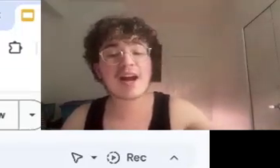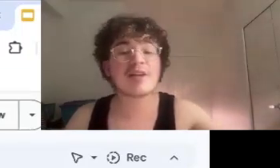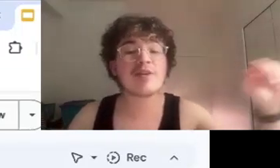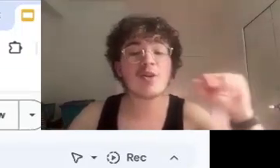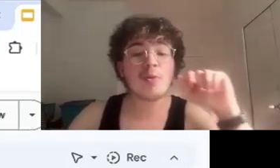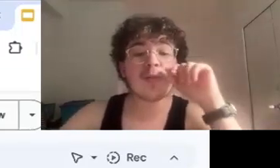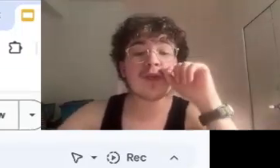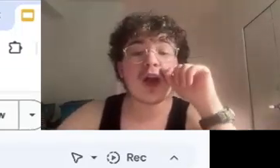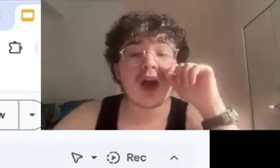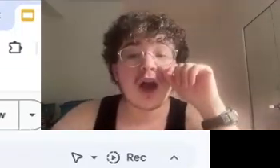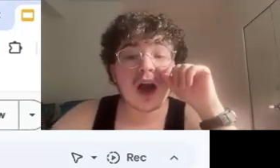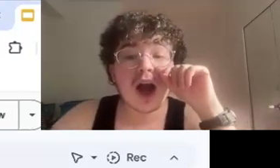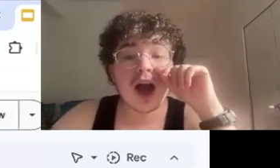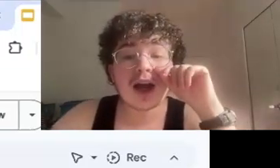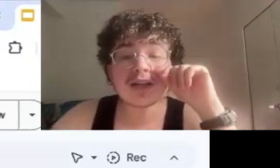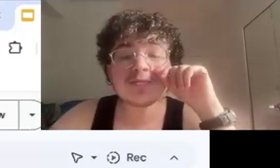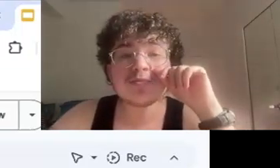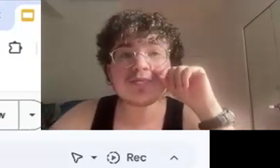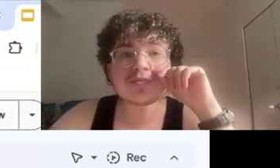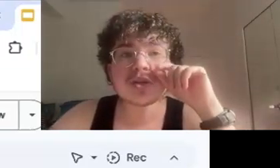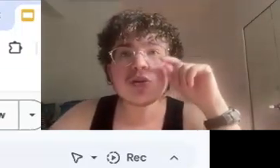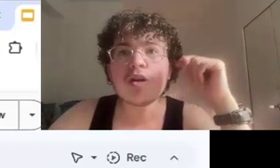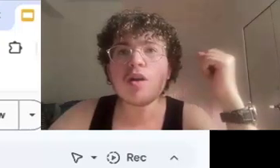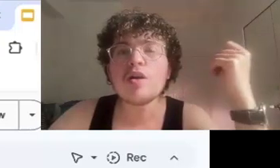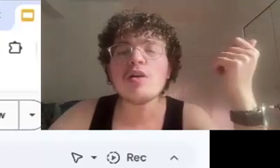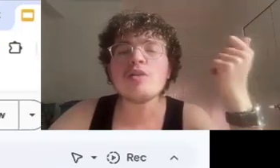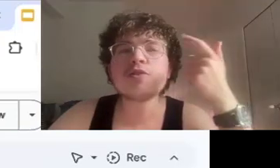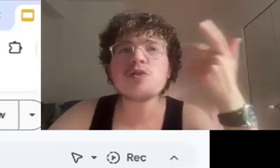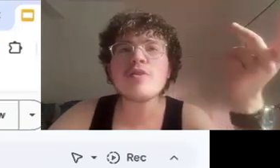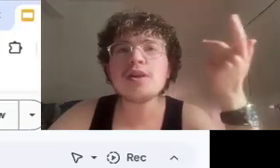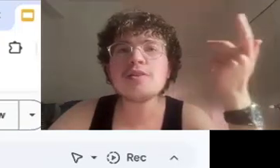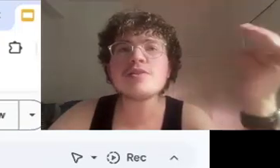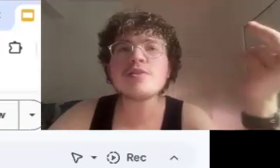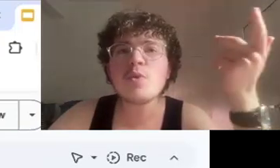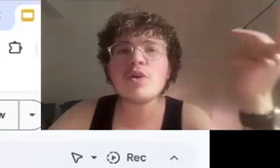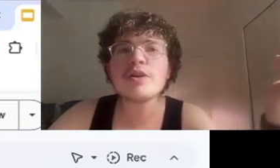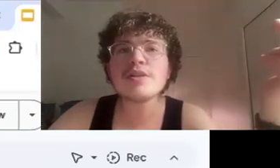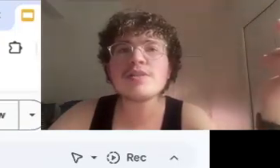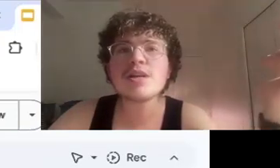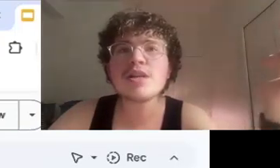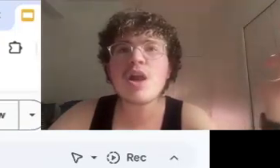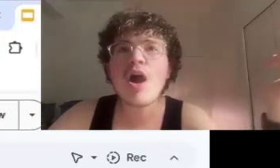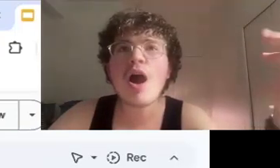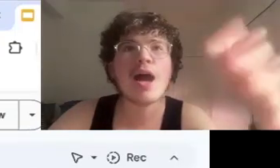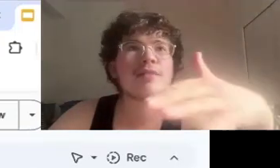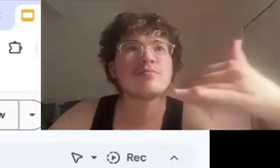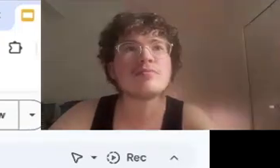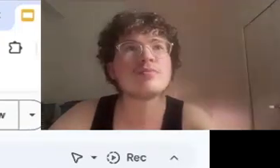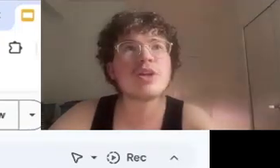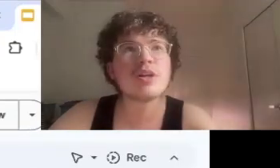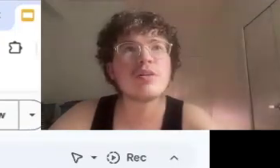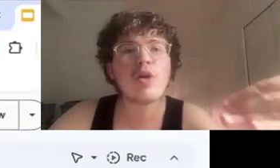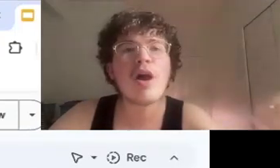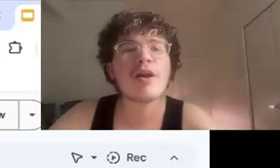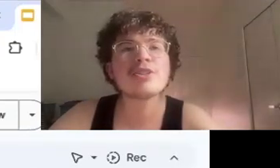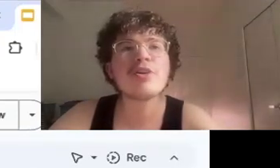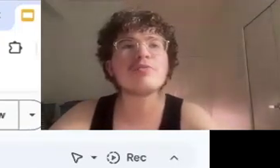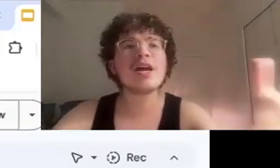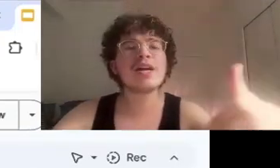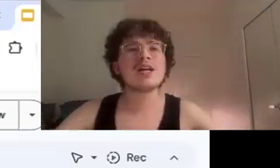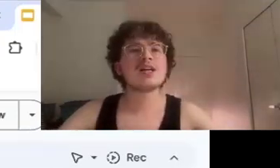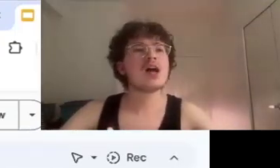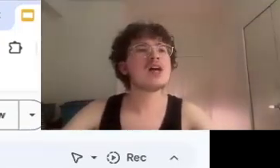law was not repealed until 1981. And even at that time, the repeal of this law did not allow